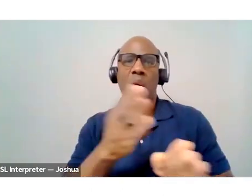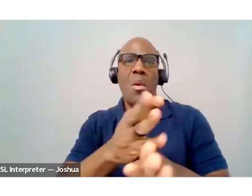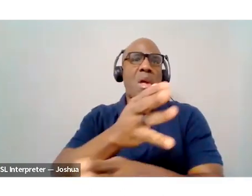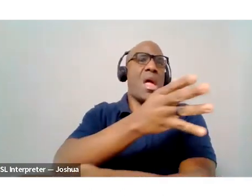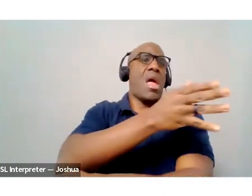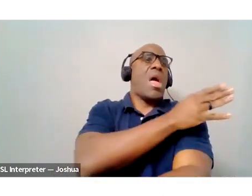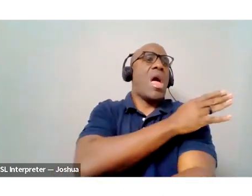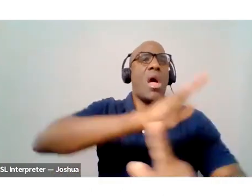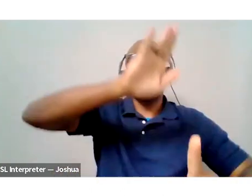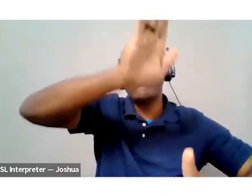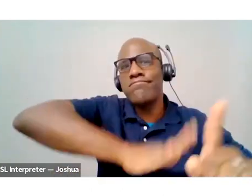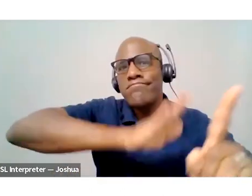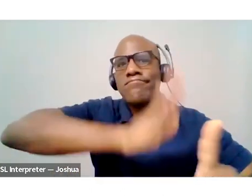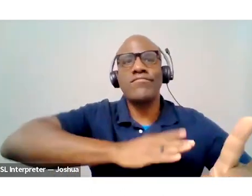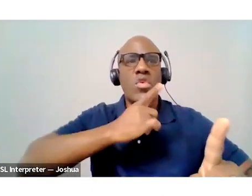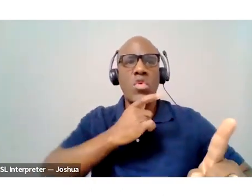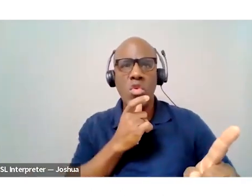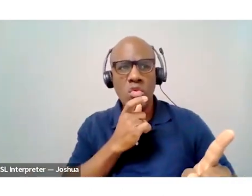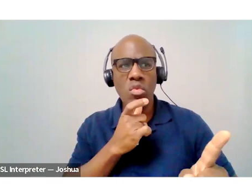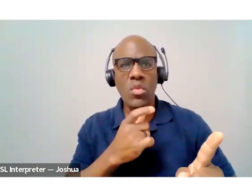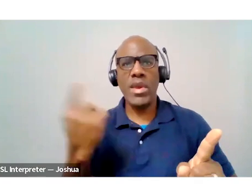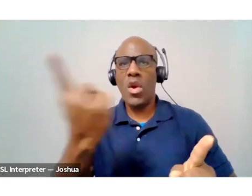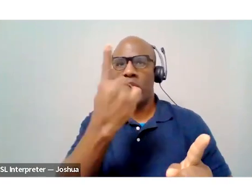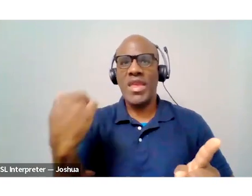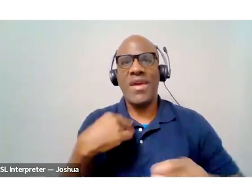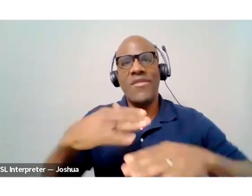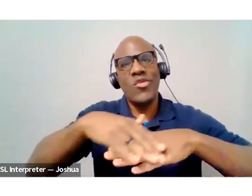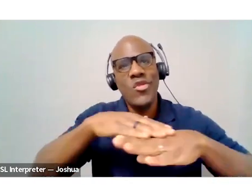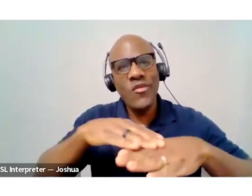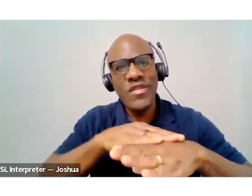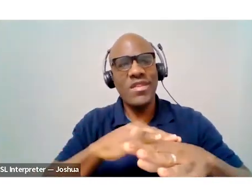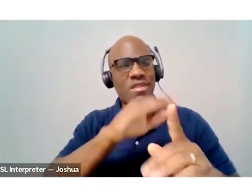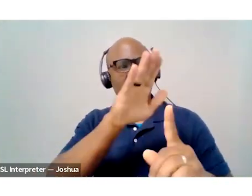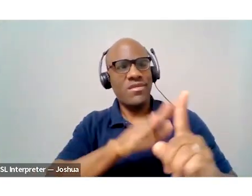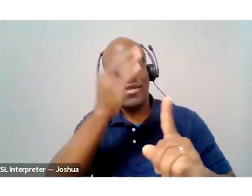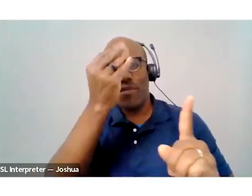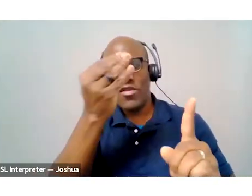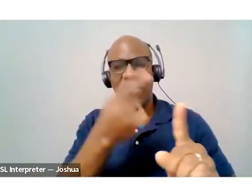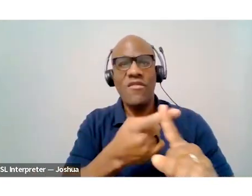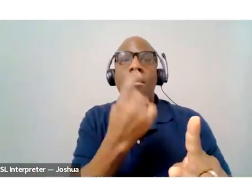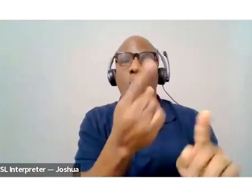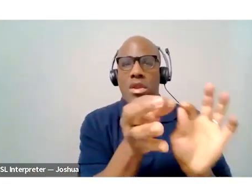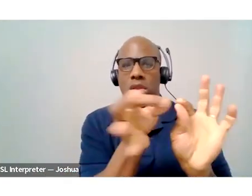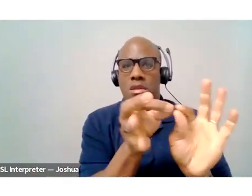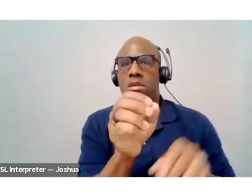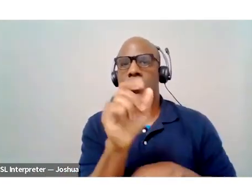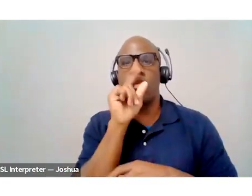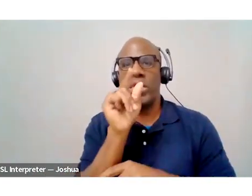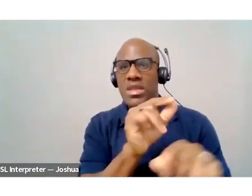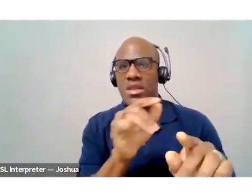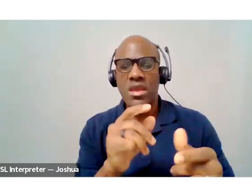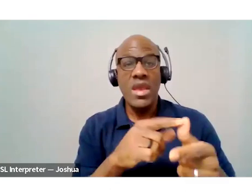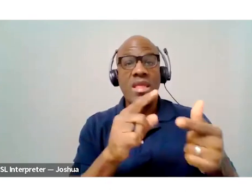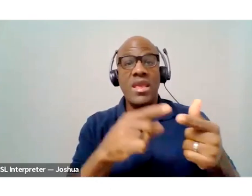of that person based on that tweet? What would it look like for us to put more information in conversation, and then